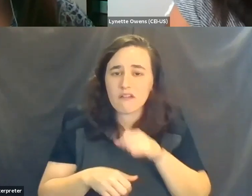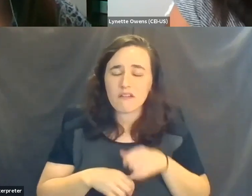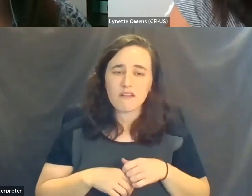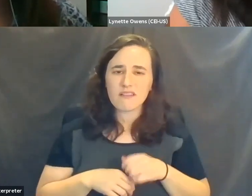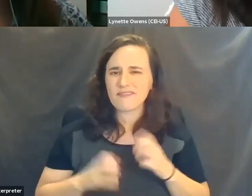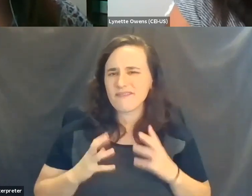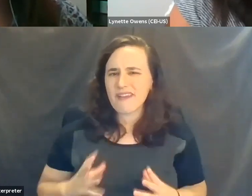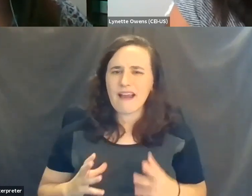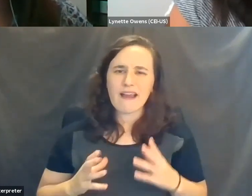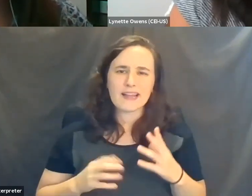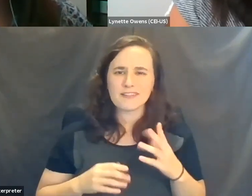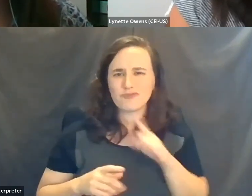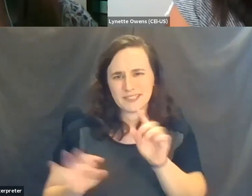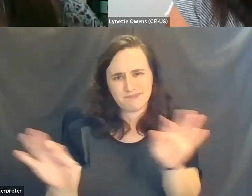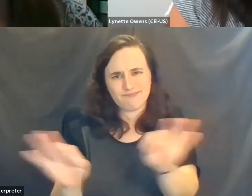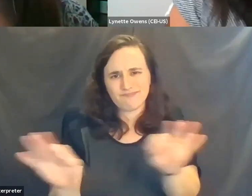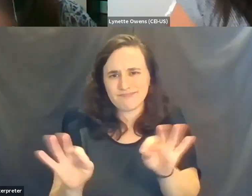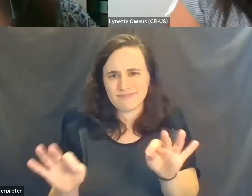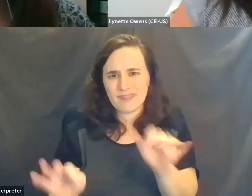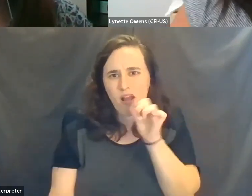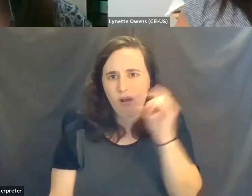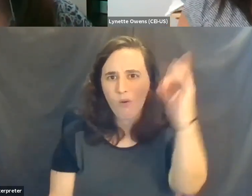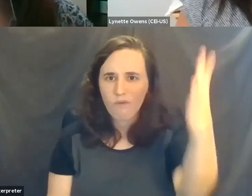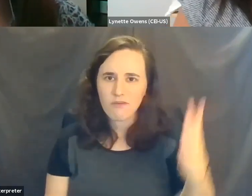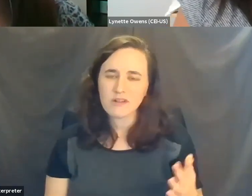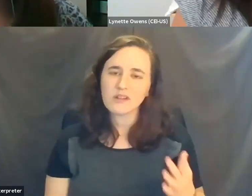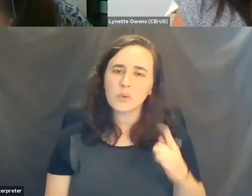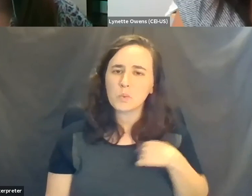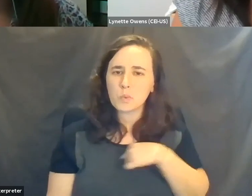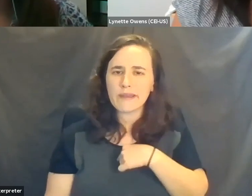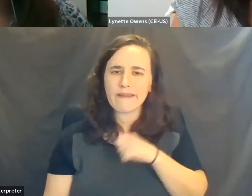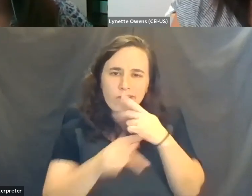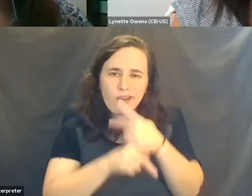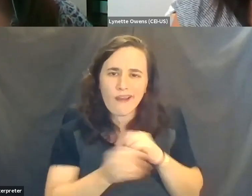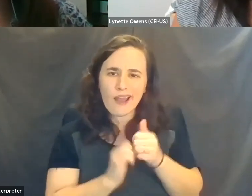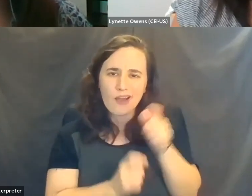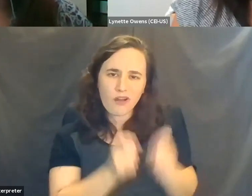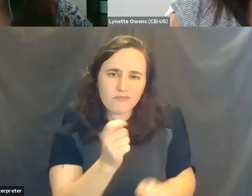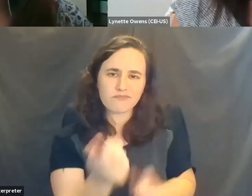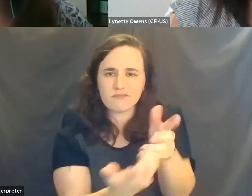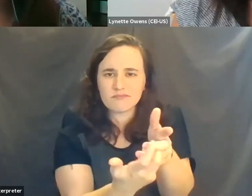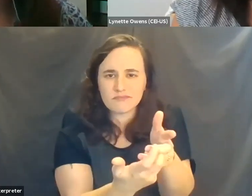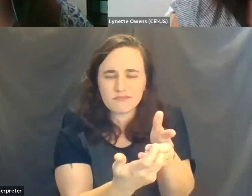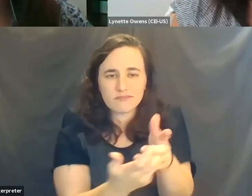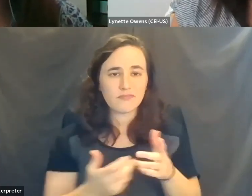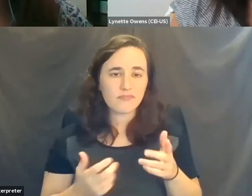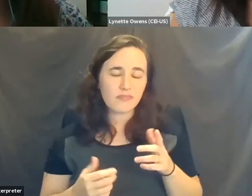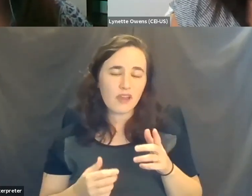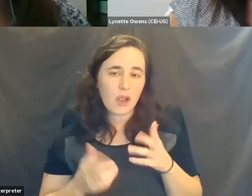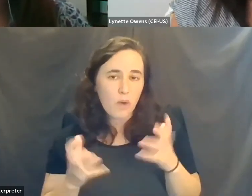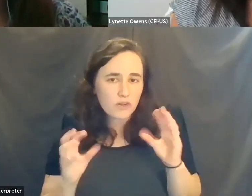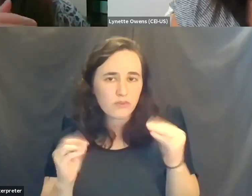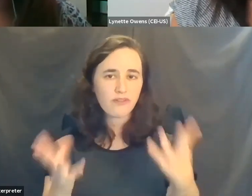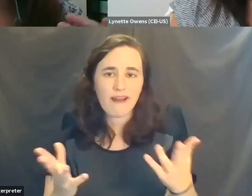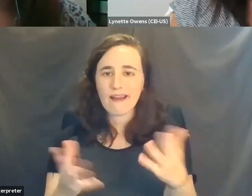work with. And you know, I hope that there's space where not just tied to the curriculum